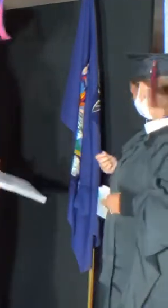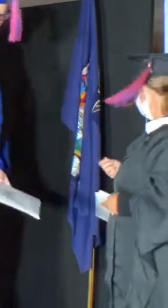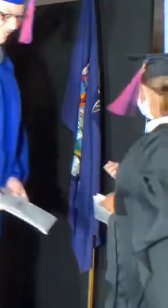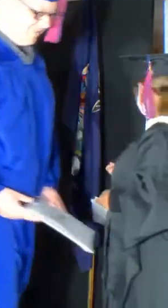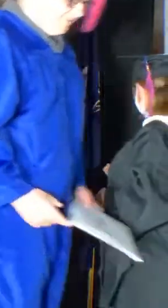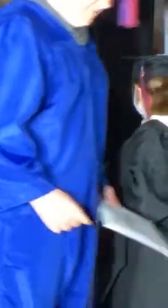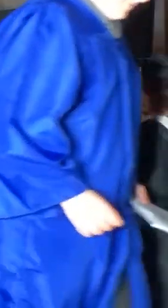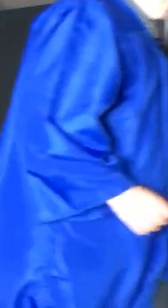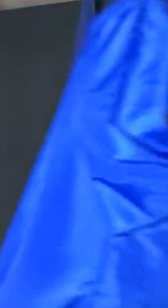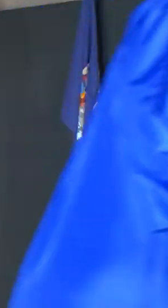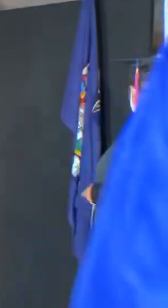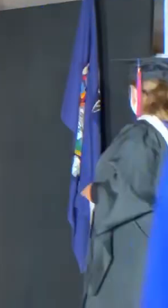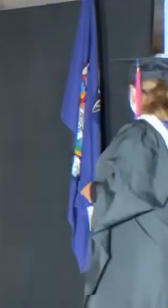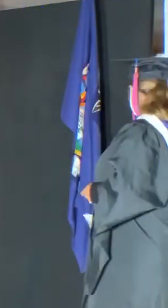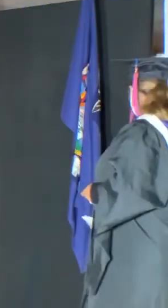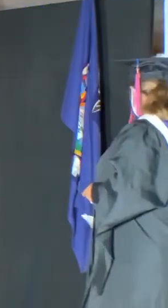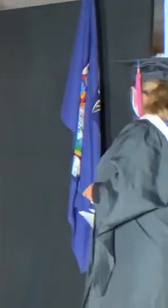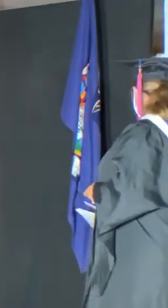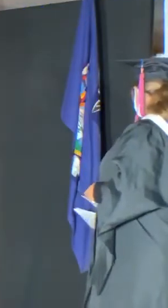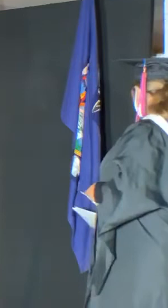Kylie Elizabeth Hyde.